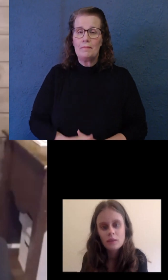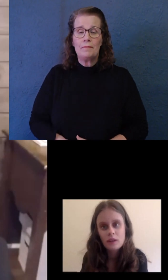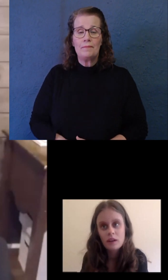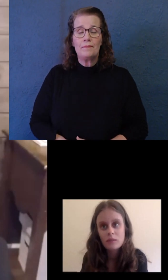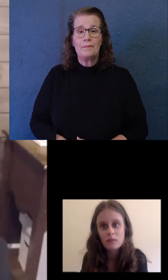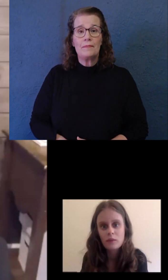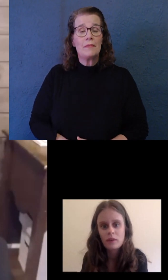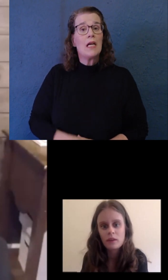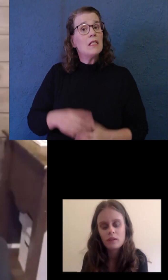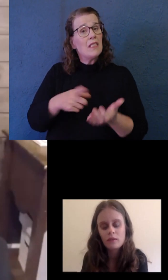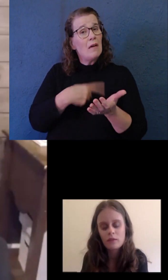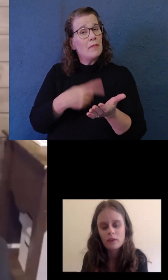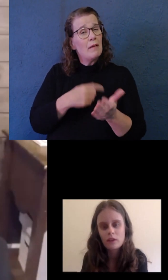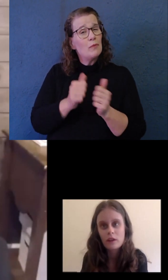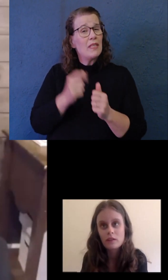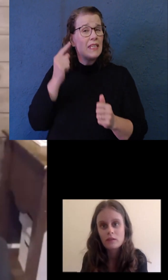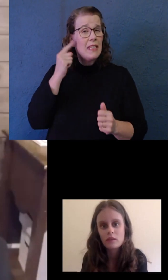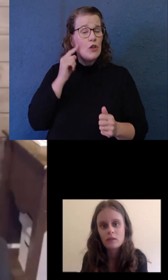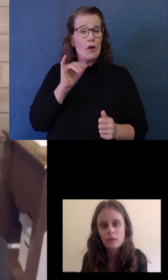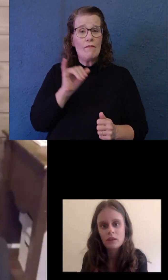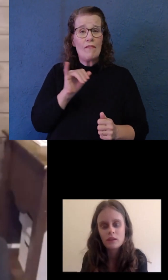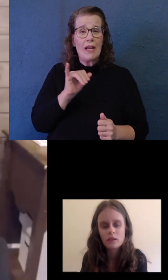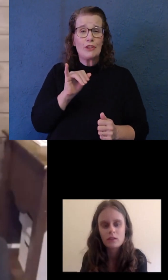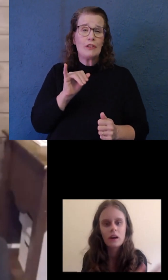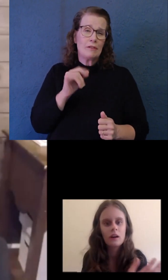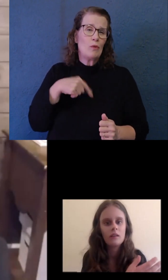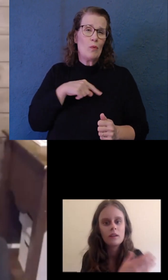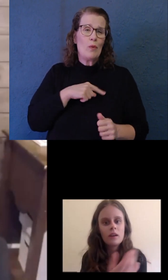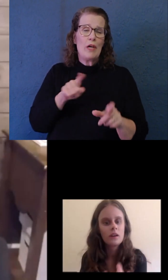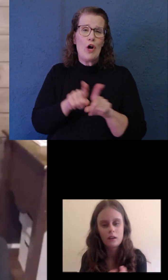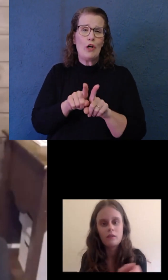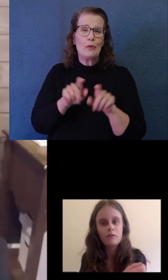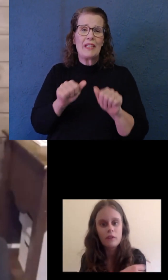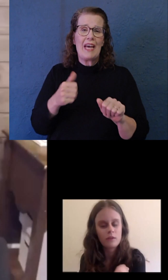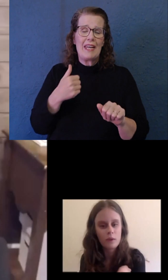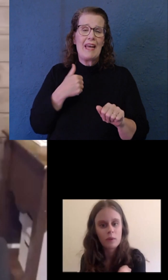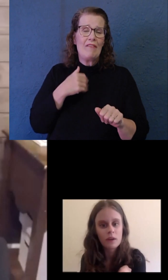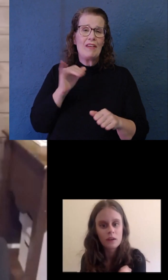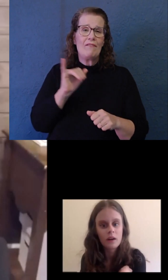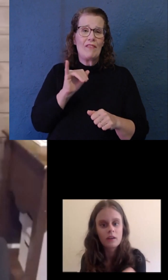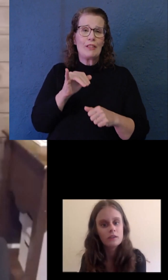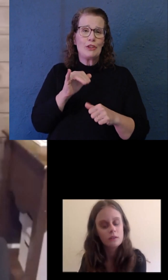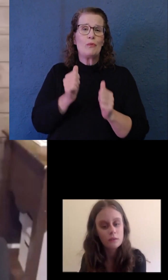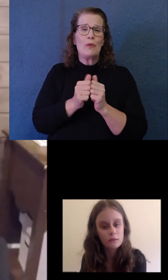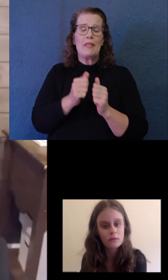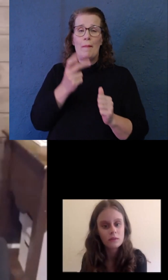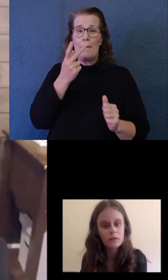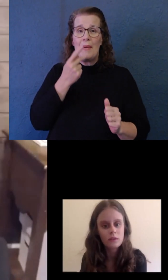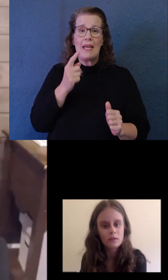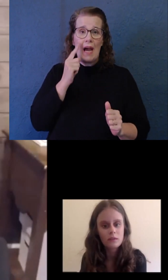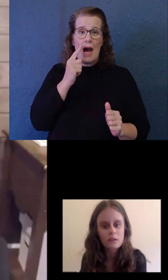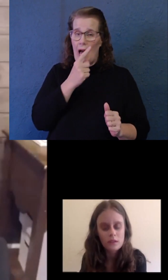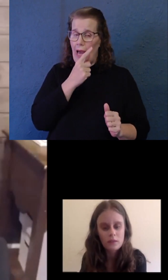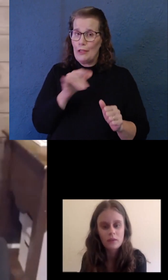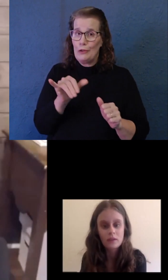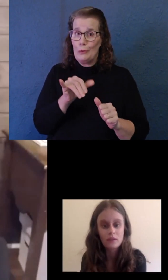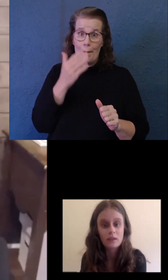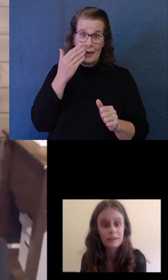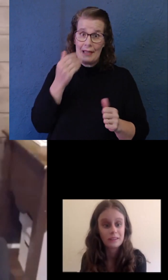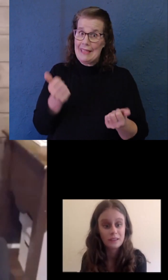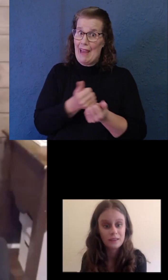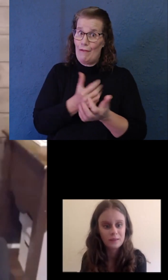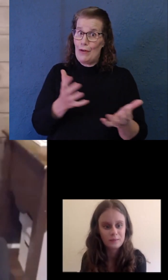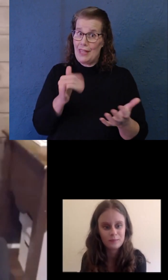Because sometimes with ear infections, we can also have an infection with pink eye too, because